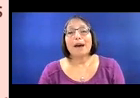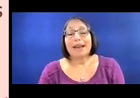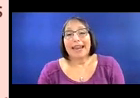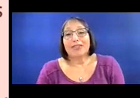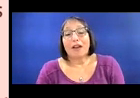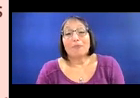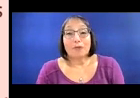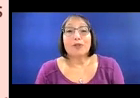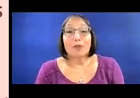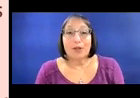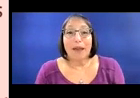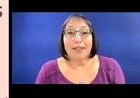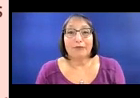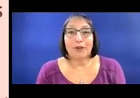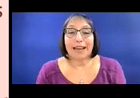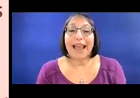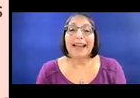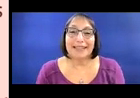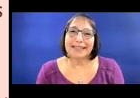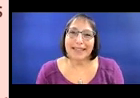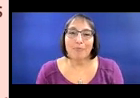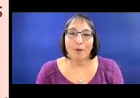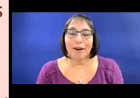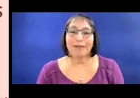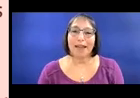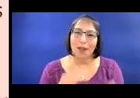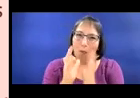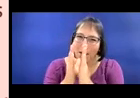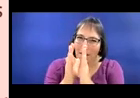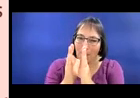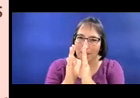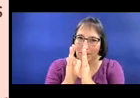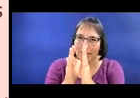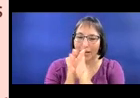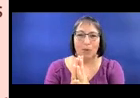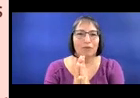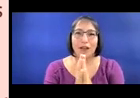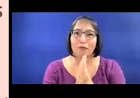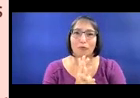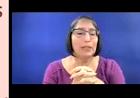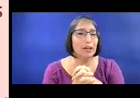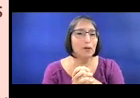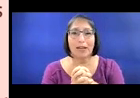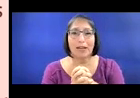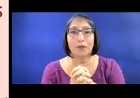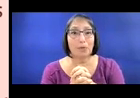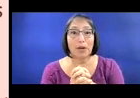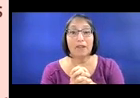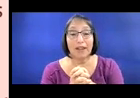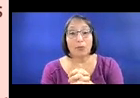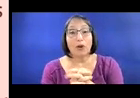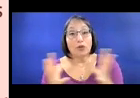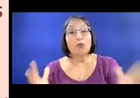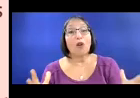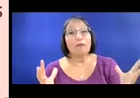But it's gone from service learning to passive learning, and that's the sad part, is that's that one component that's missing, because we have lots of really great deaf community